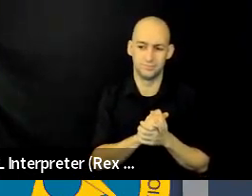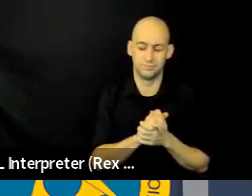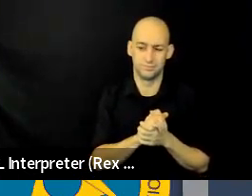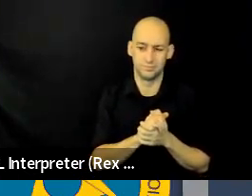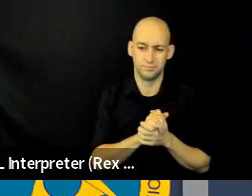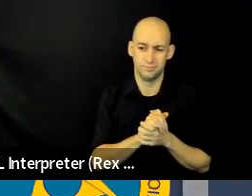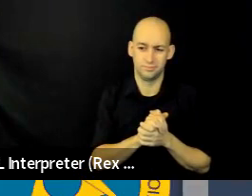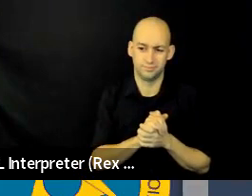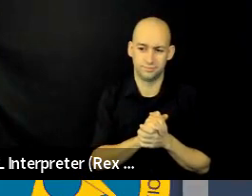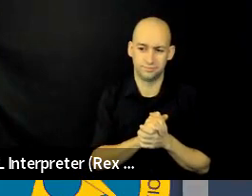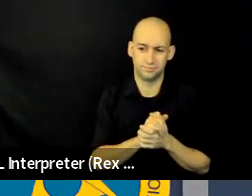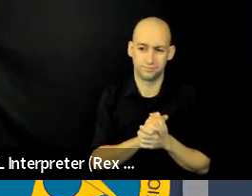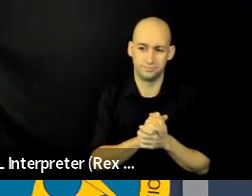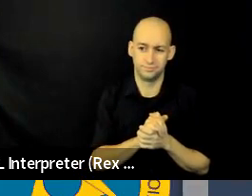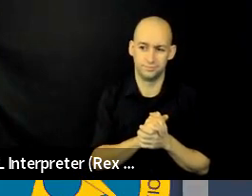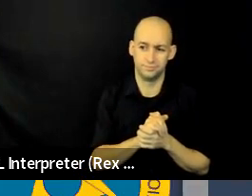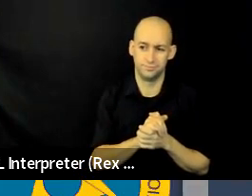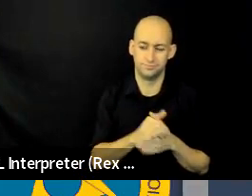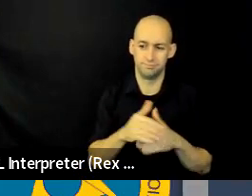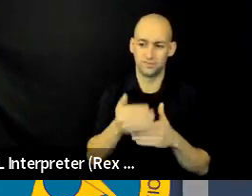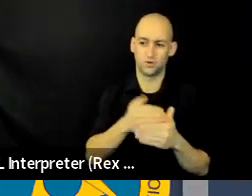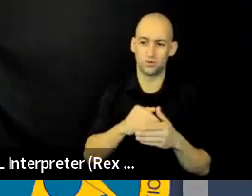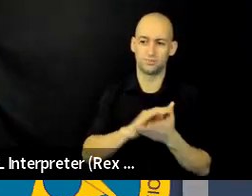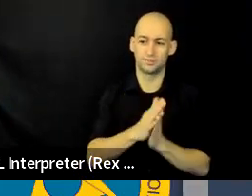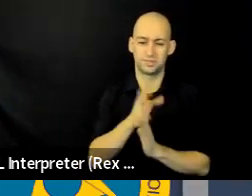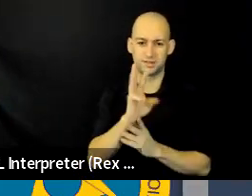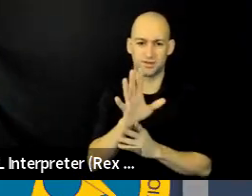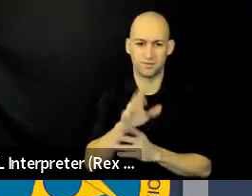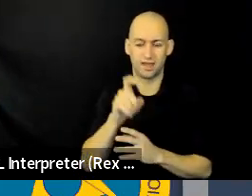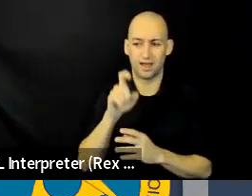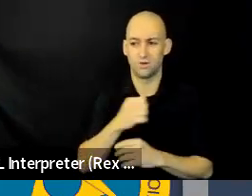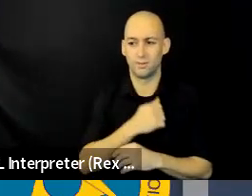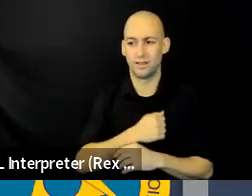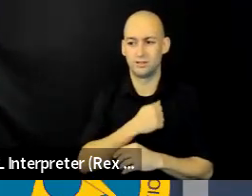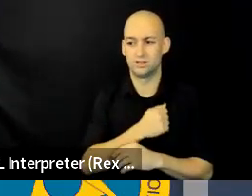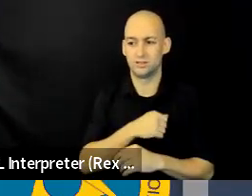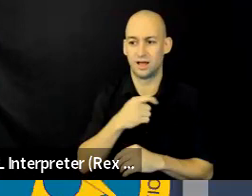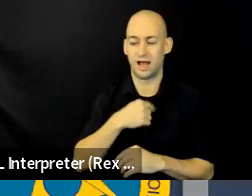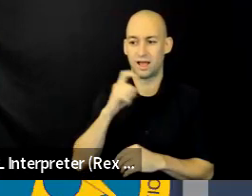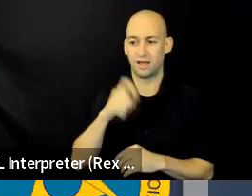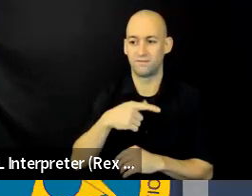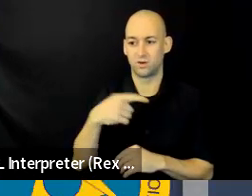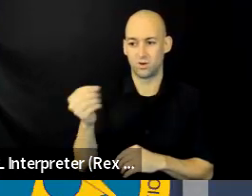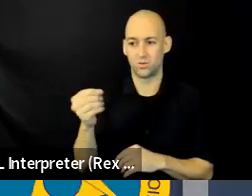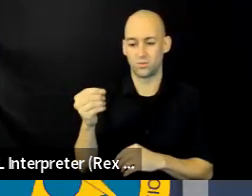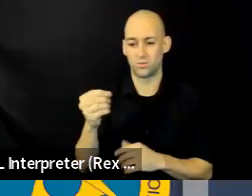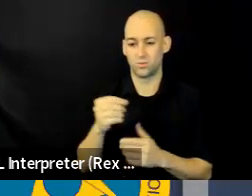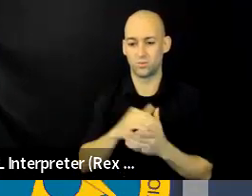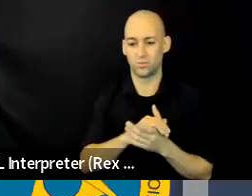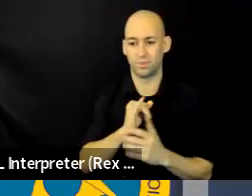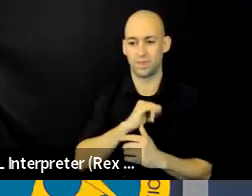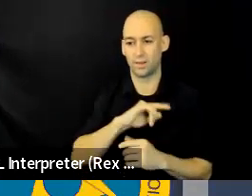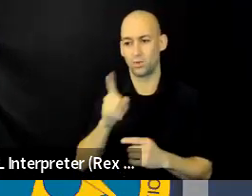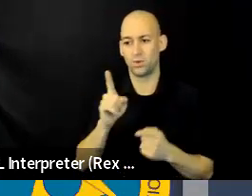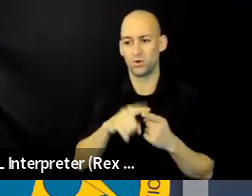Okay. Before we get to 65, I have to apologize. I have to leave. I'm going